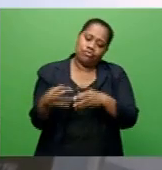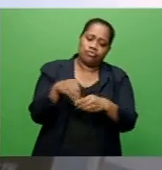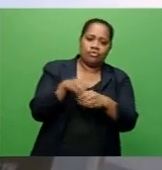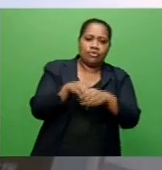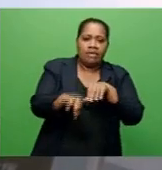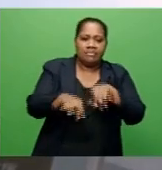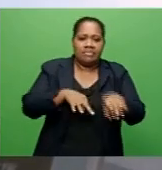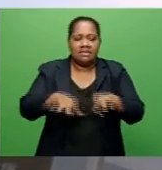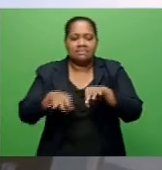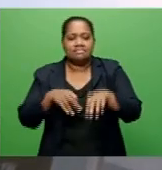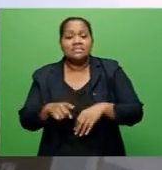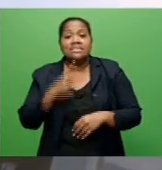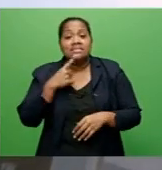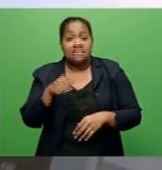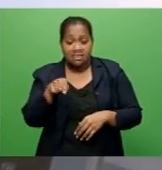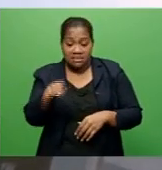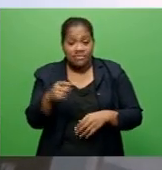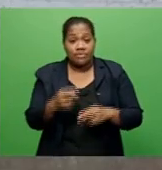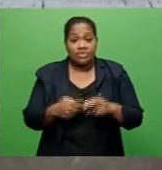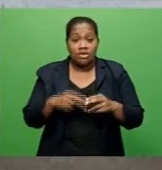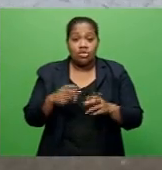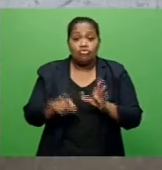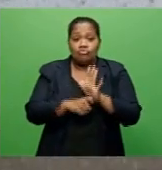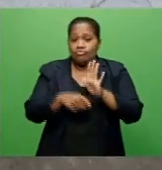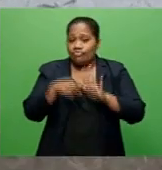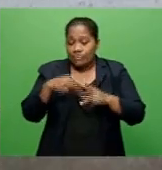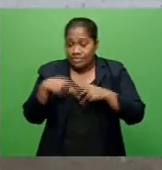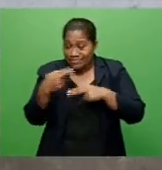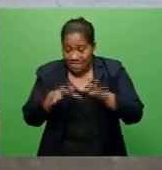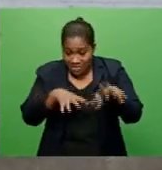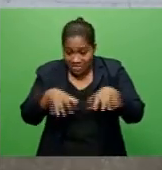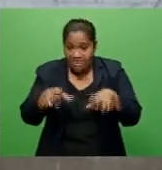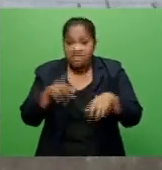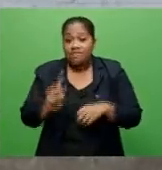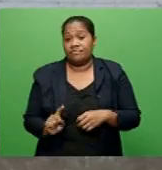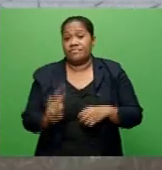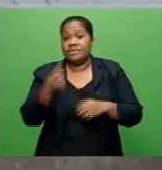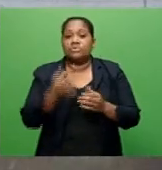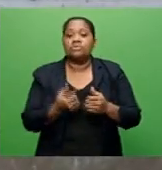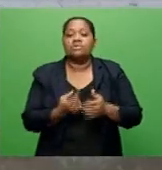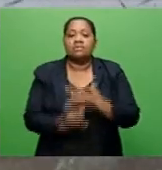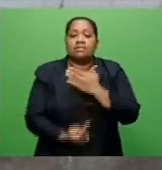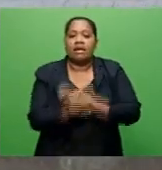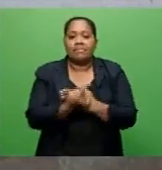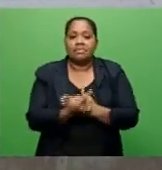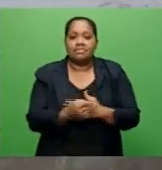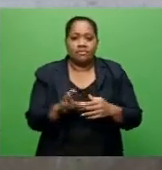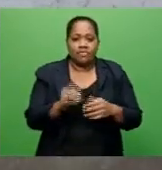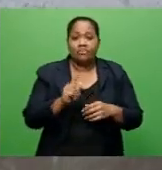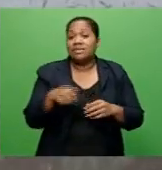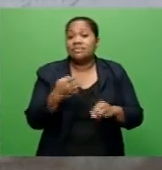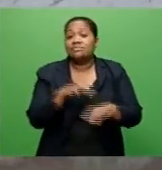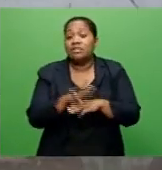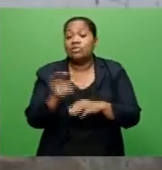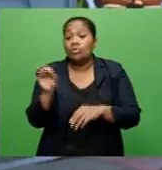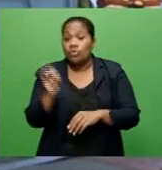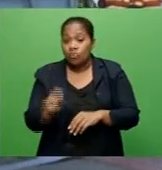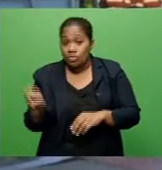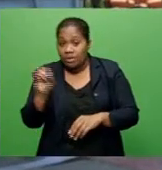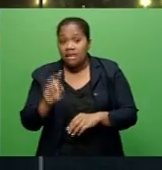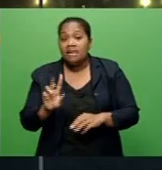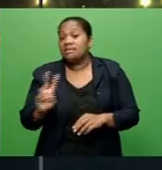goes on to say that under the replanting activity, the first stage will begin from next month to October, and the second will be from August to October.